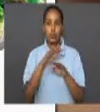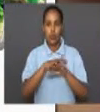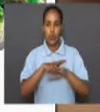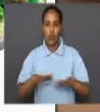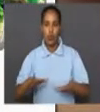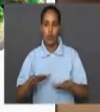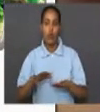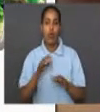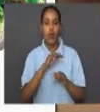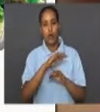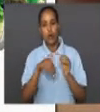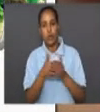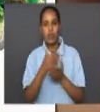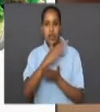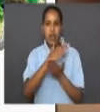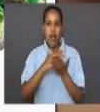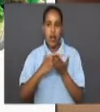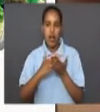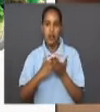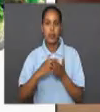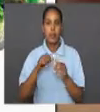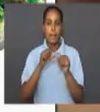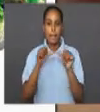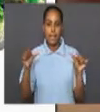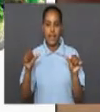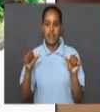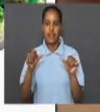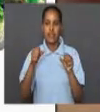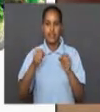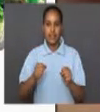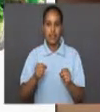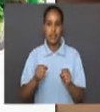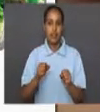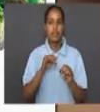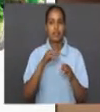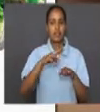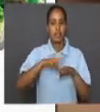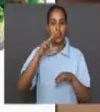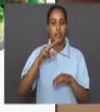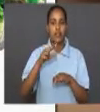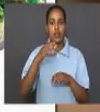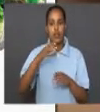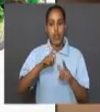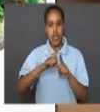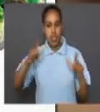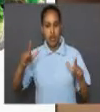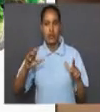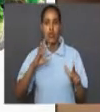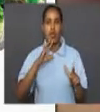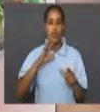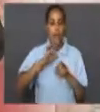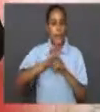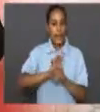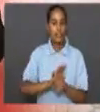walls that are almost half a meter thick in order to withstand the huge water